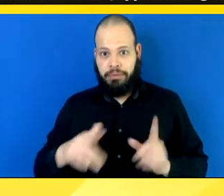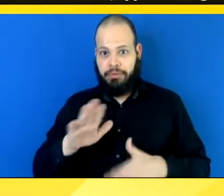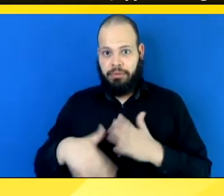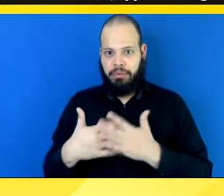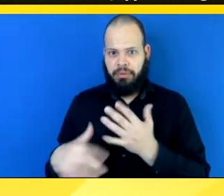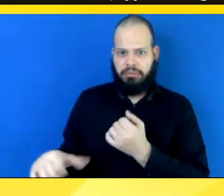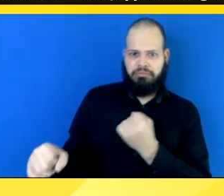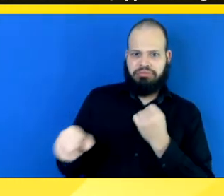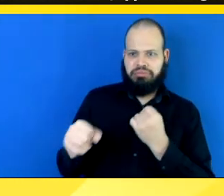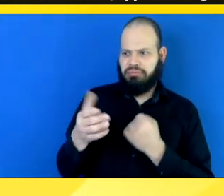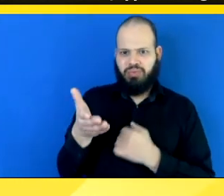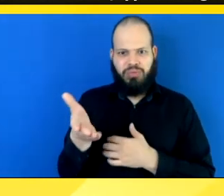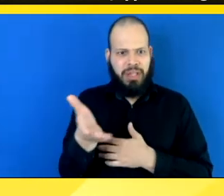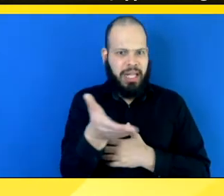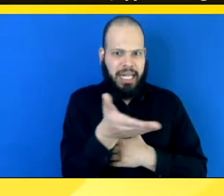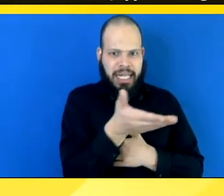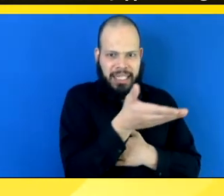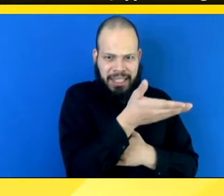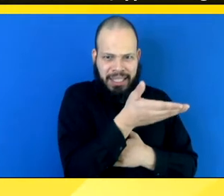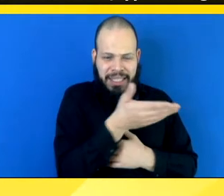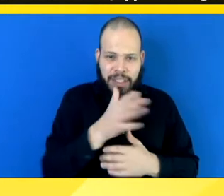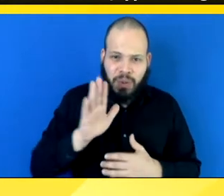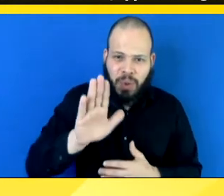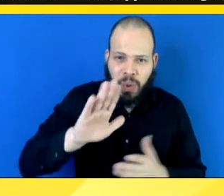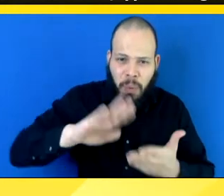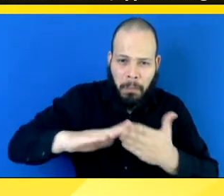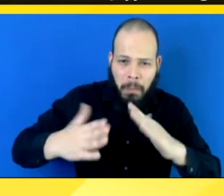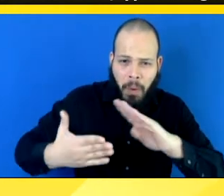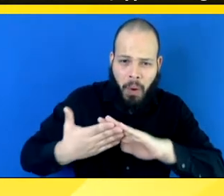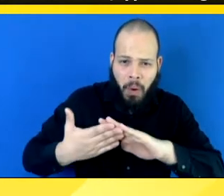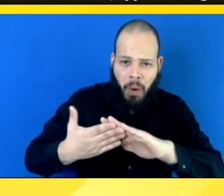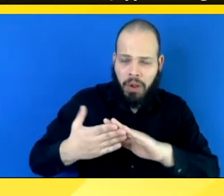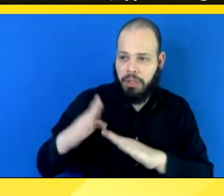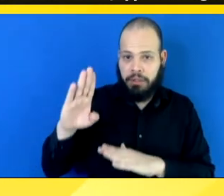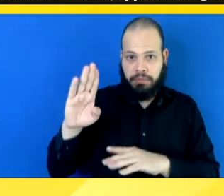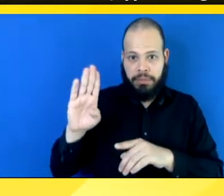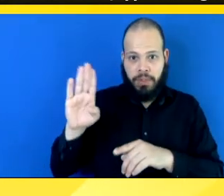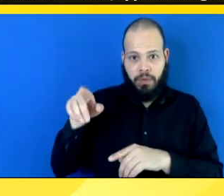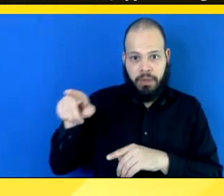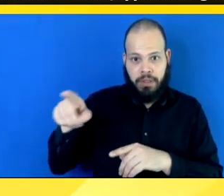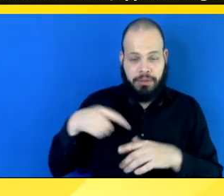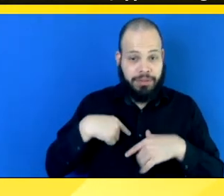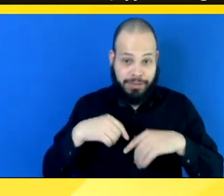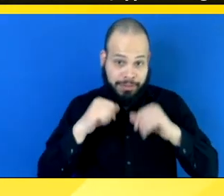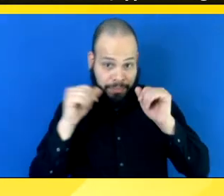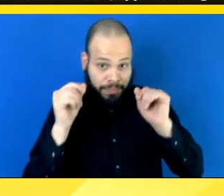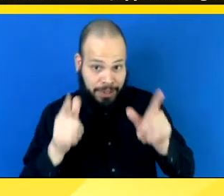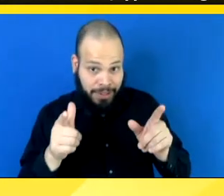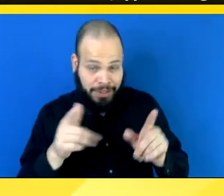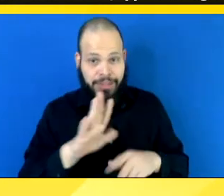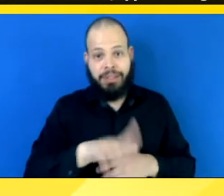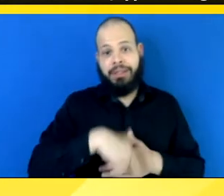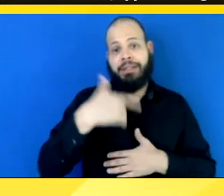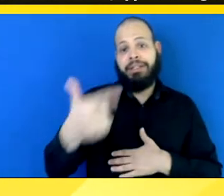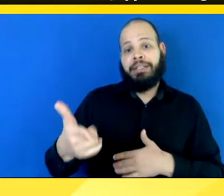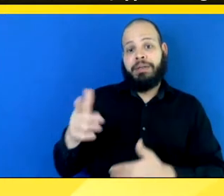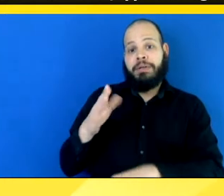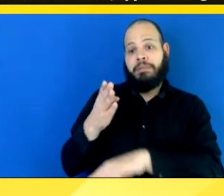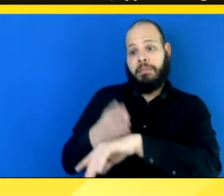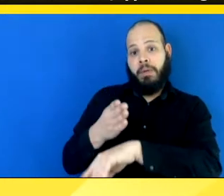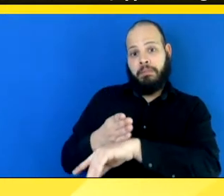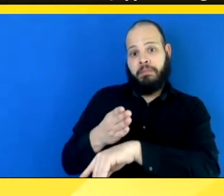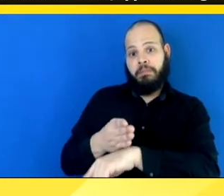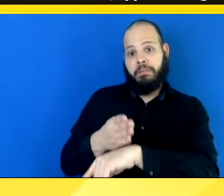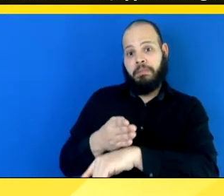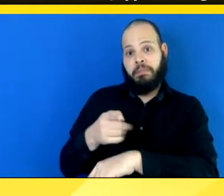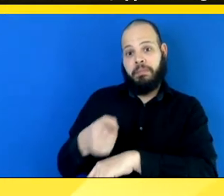comes across like that. And of course, Reverend Barber, when he speaks, he doesn't just speak, he teaches. And the lesson that we got